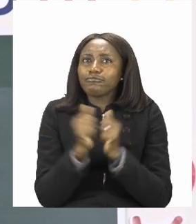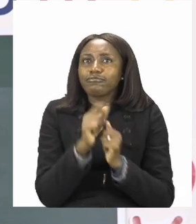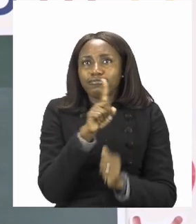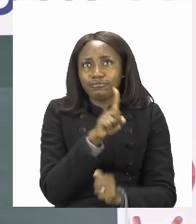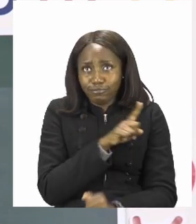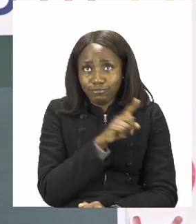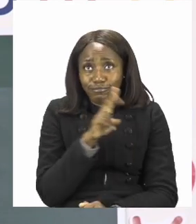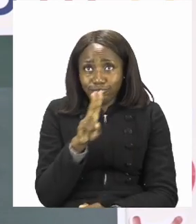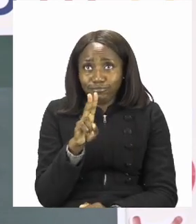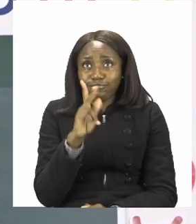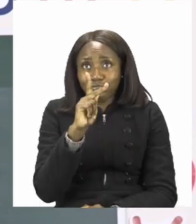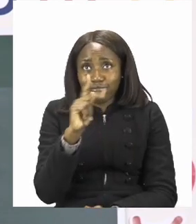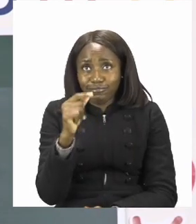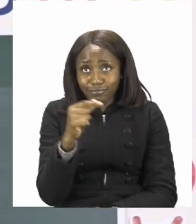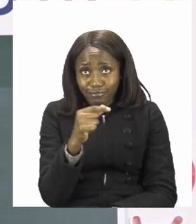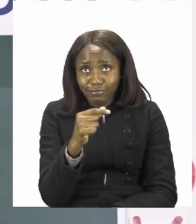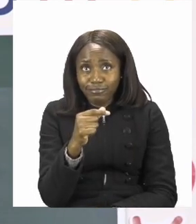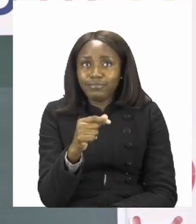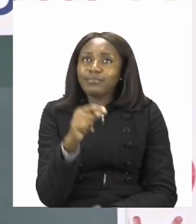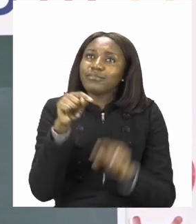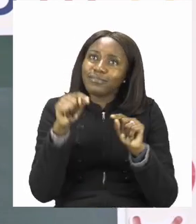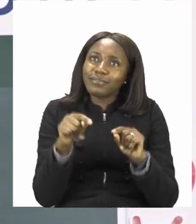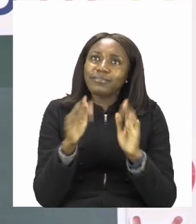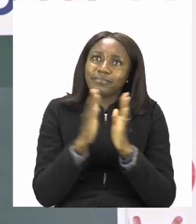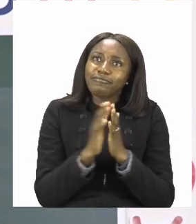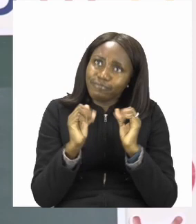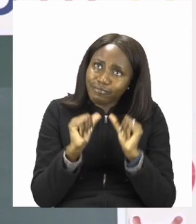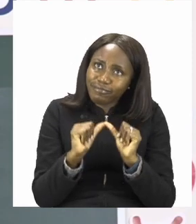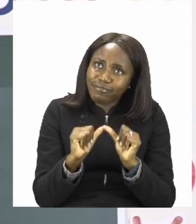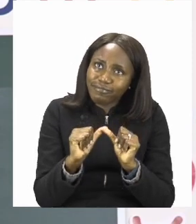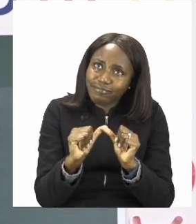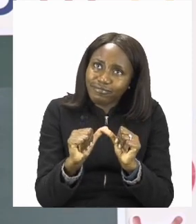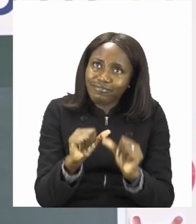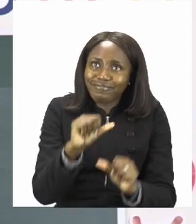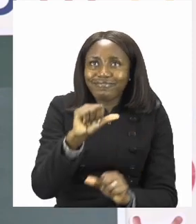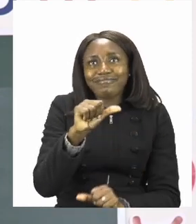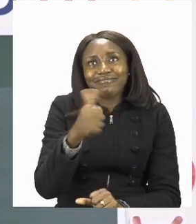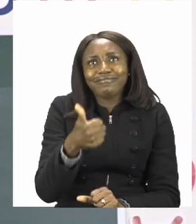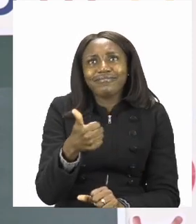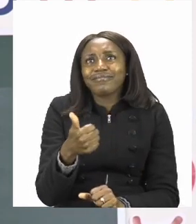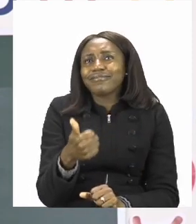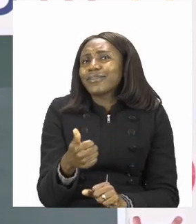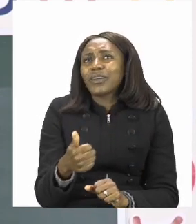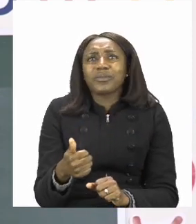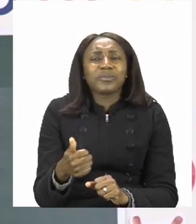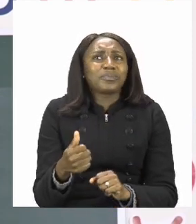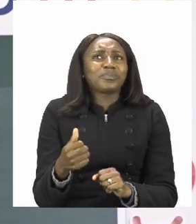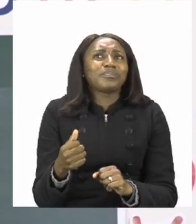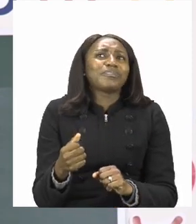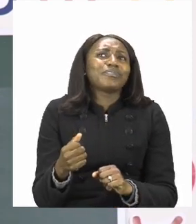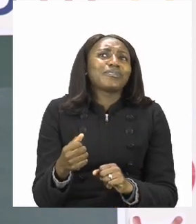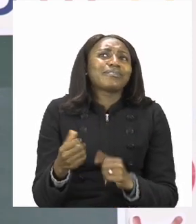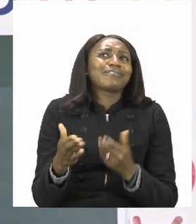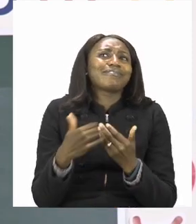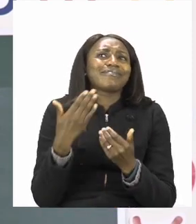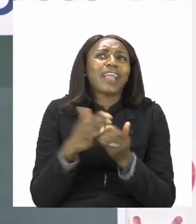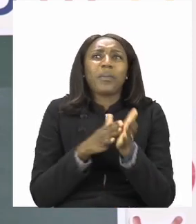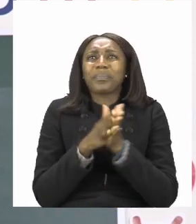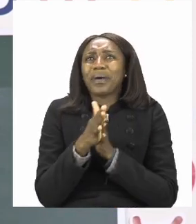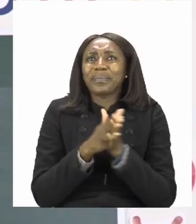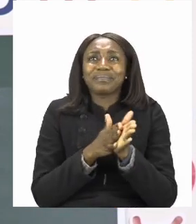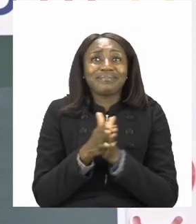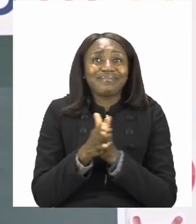12 kgs. So take your time with this exercise. It's actually quite fun, and make sure that you add up the